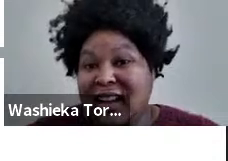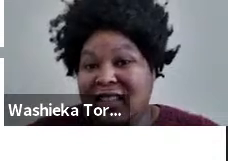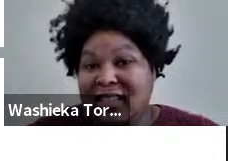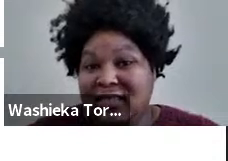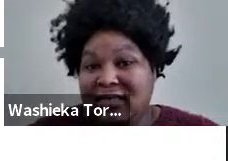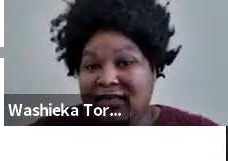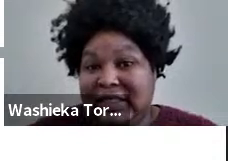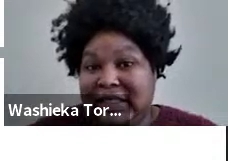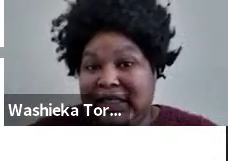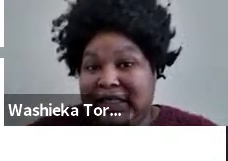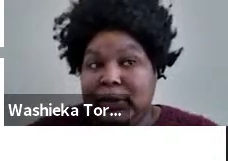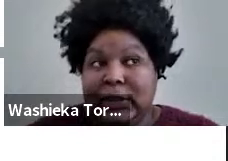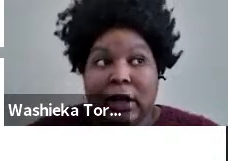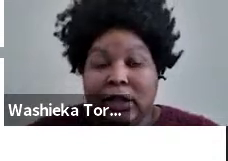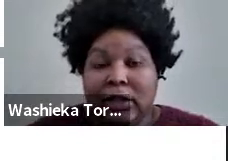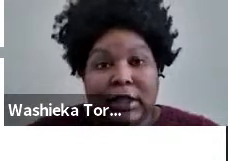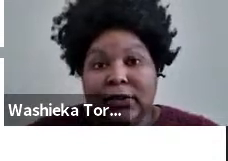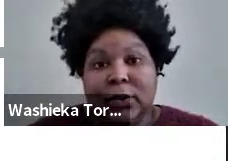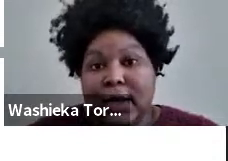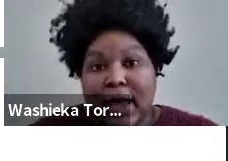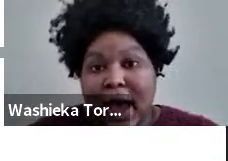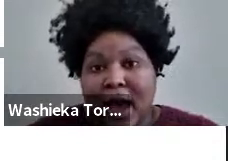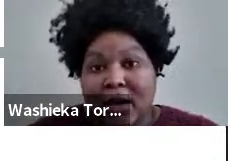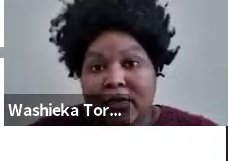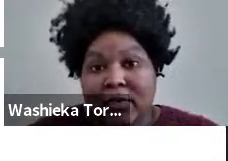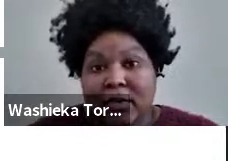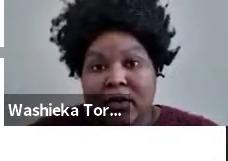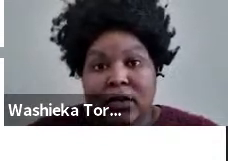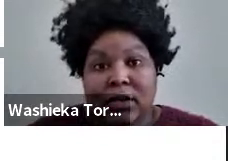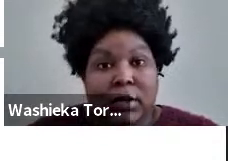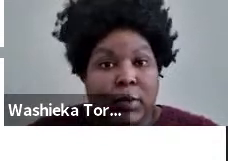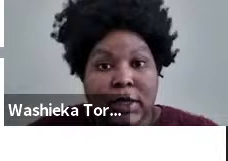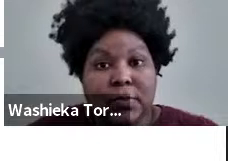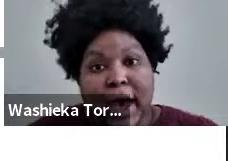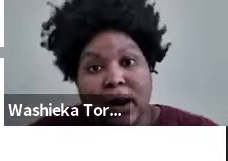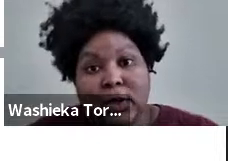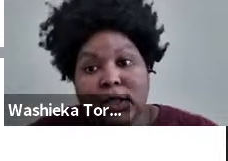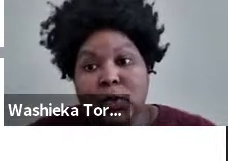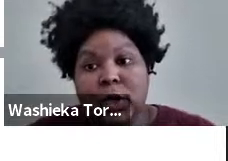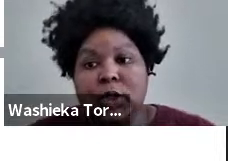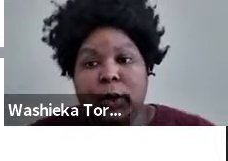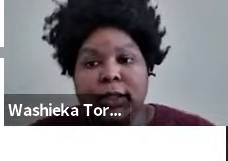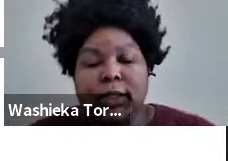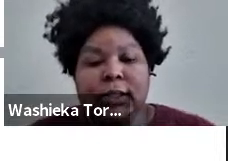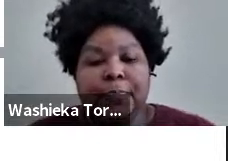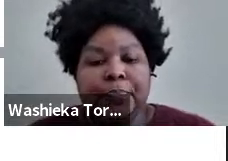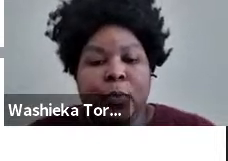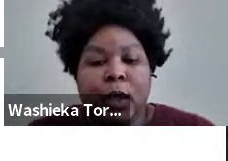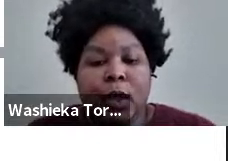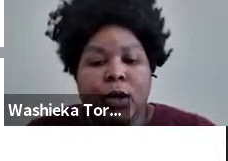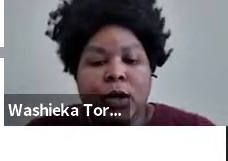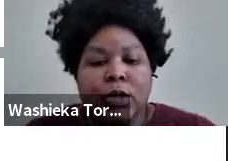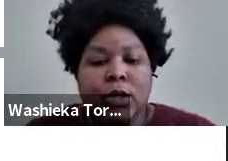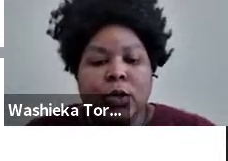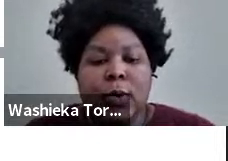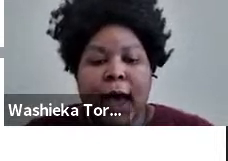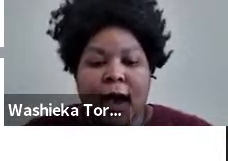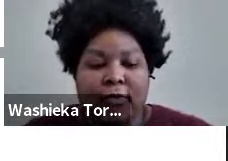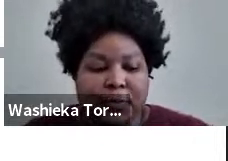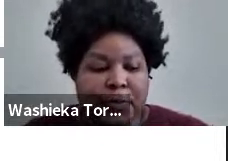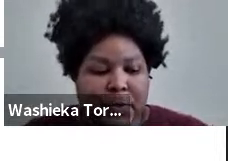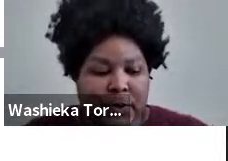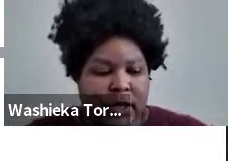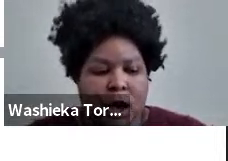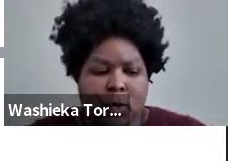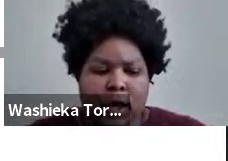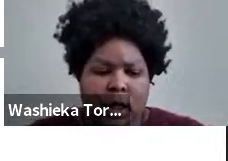if it's not? What alternatives do they have? Good ones, bad ones? What choices do you